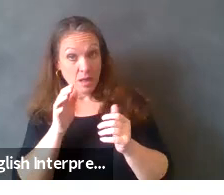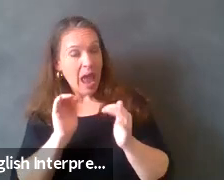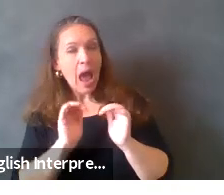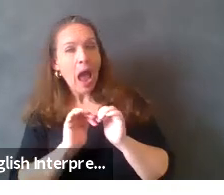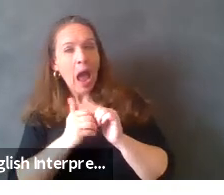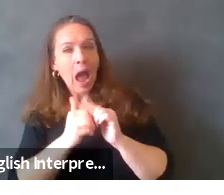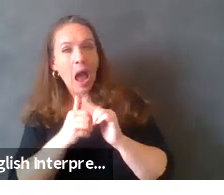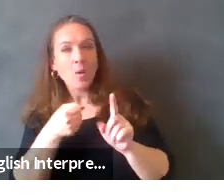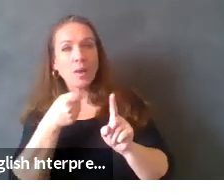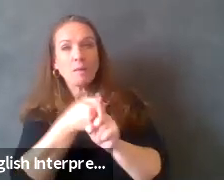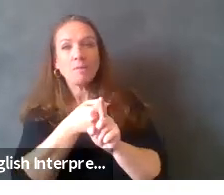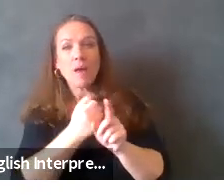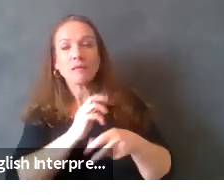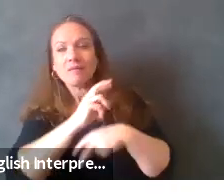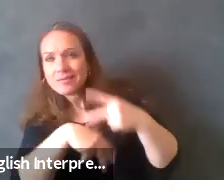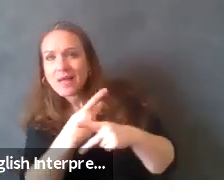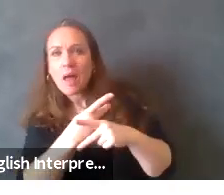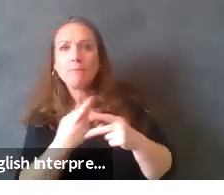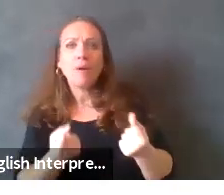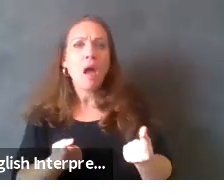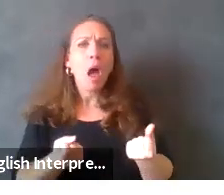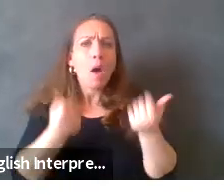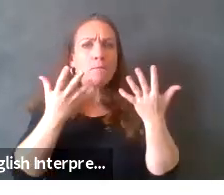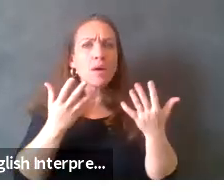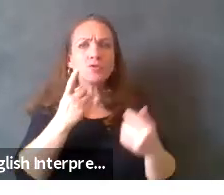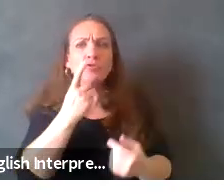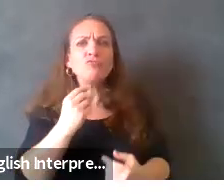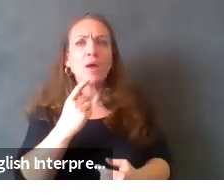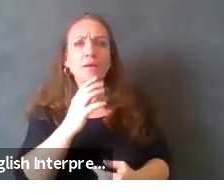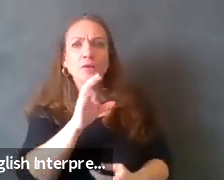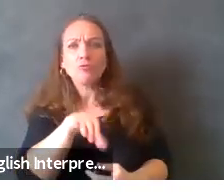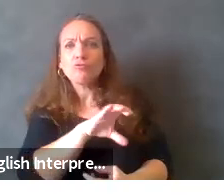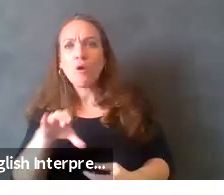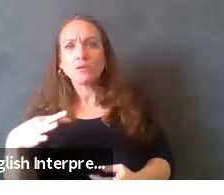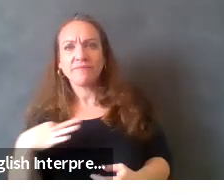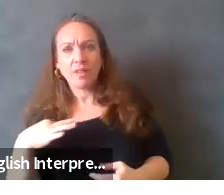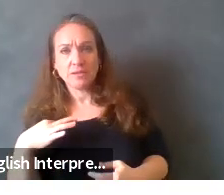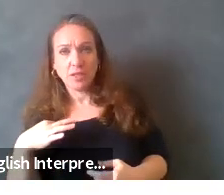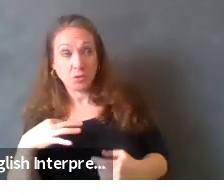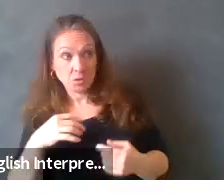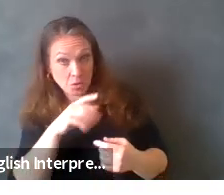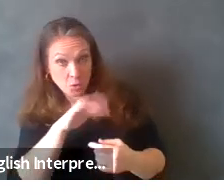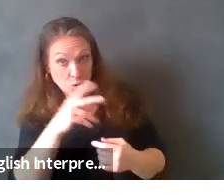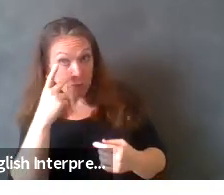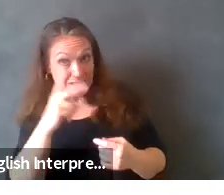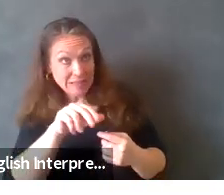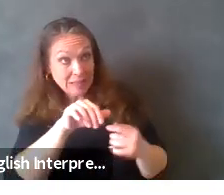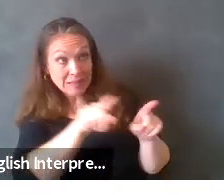of Red Cross volunteers that are available? And then do you see the same phenomenon happening with other VOADs?